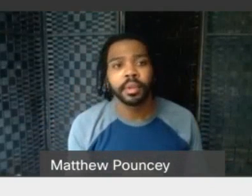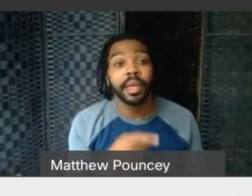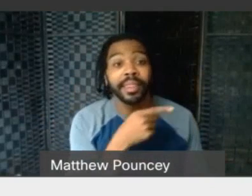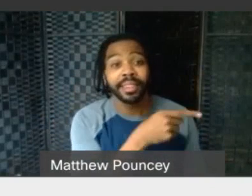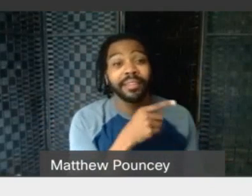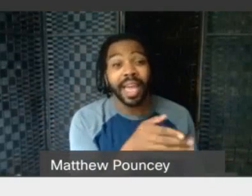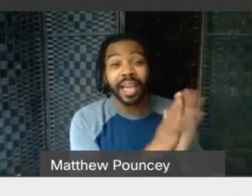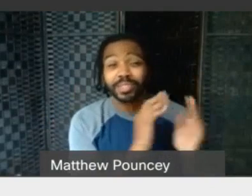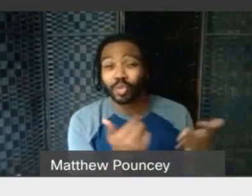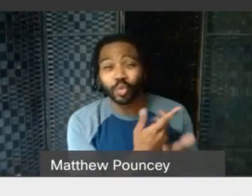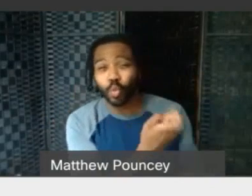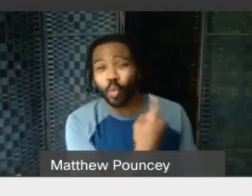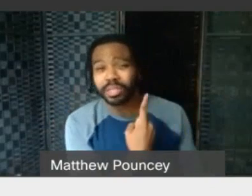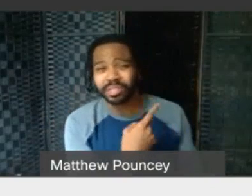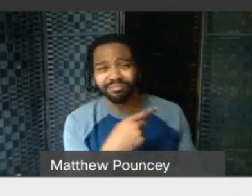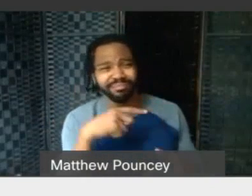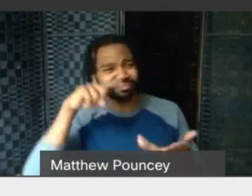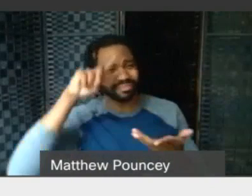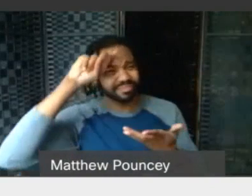bit baffled regarding